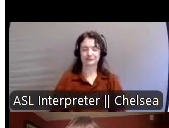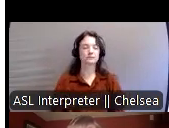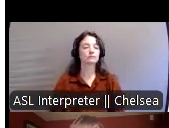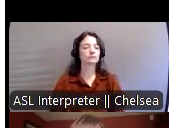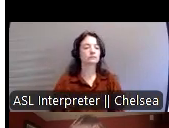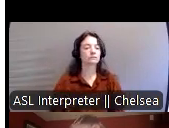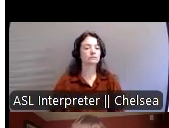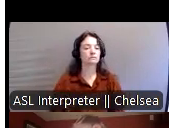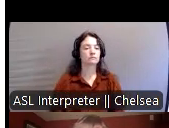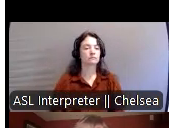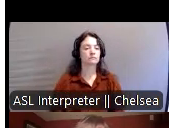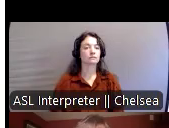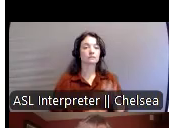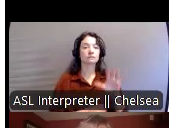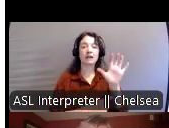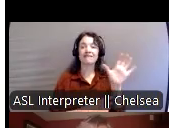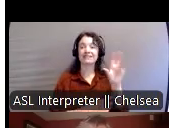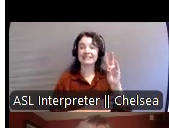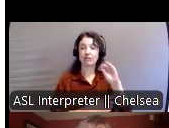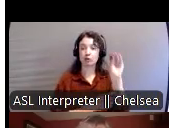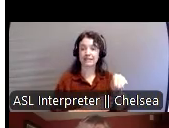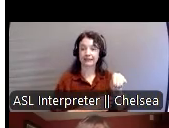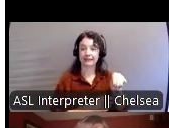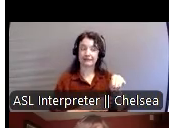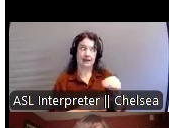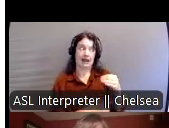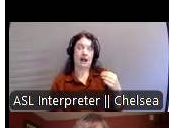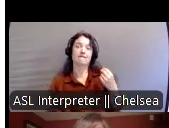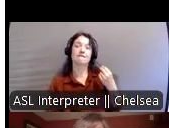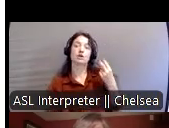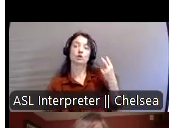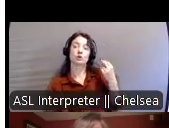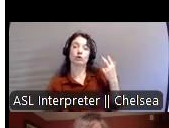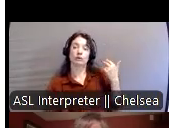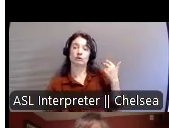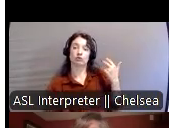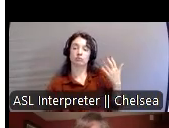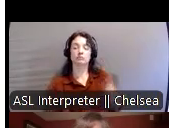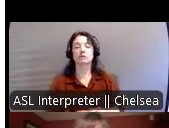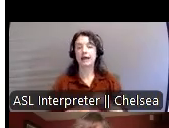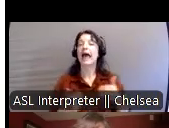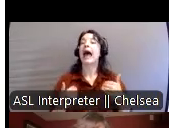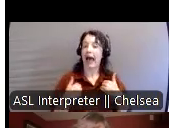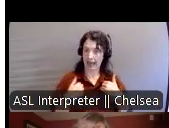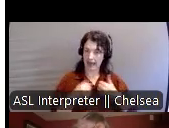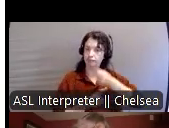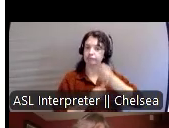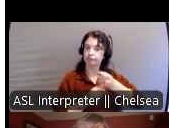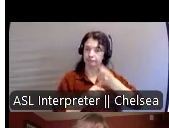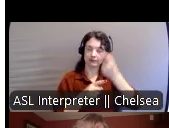57% of the 2022-2023 cases reviewed had a prevalence of mental health concerns and/or substance